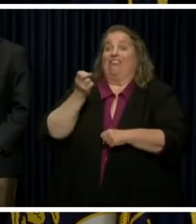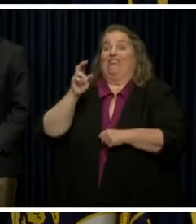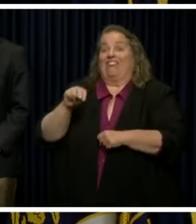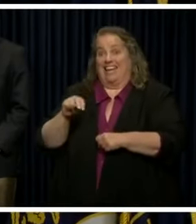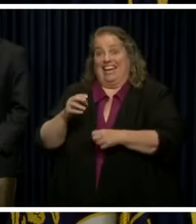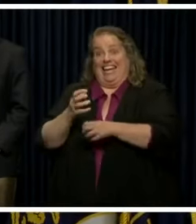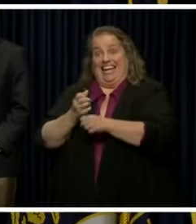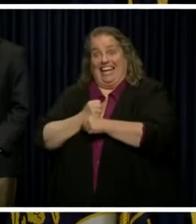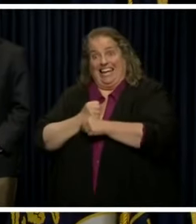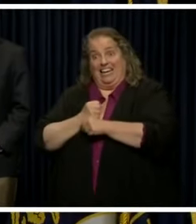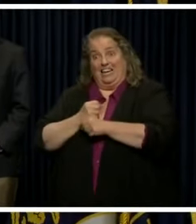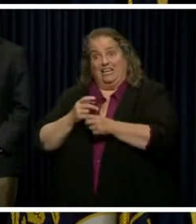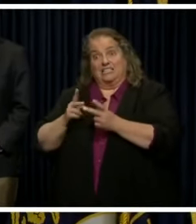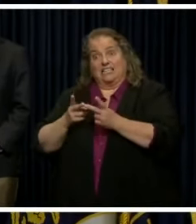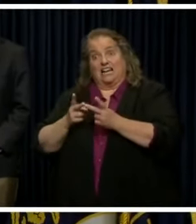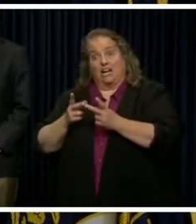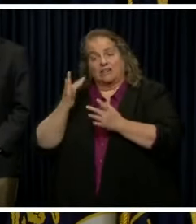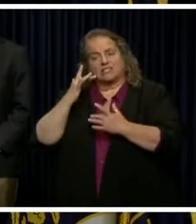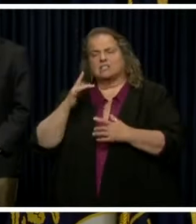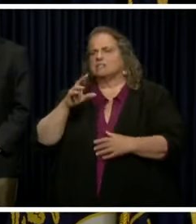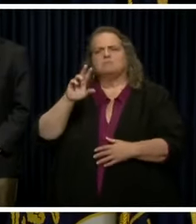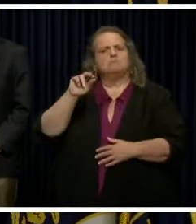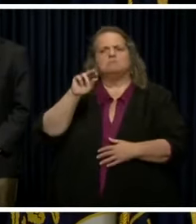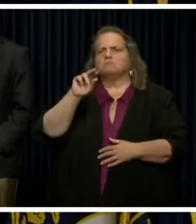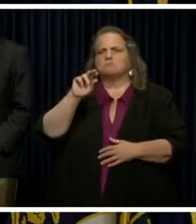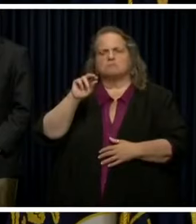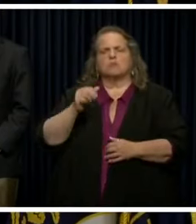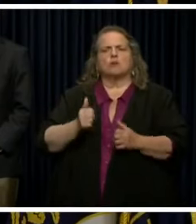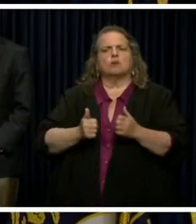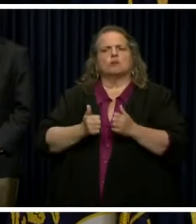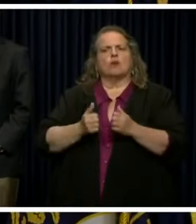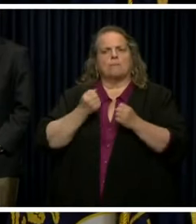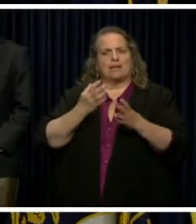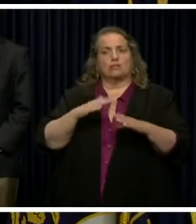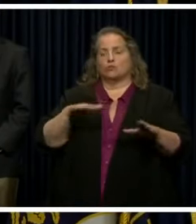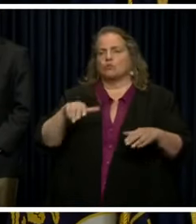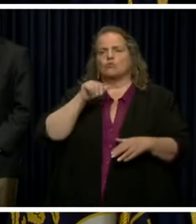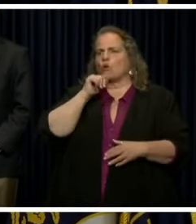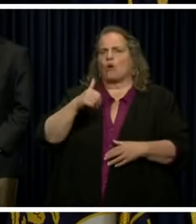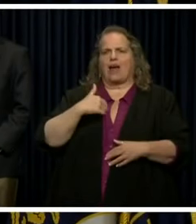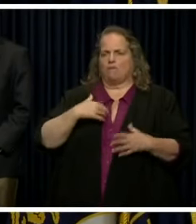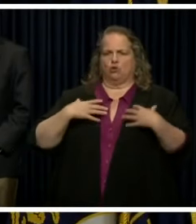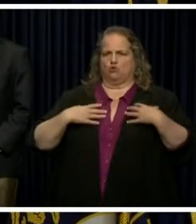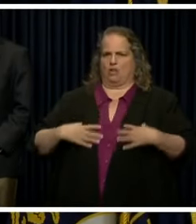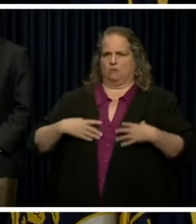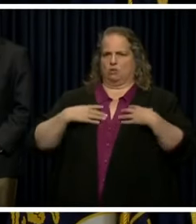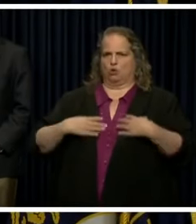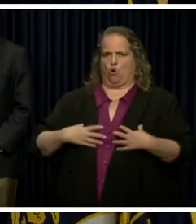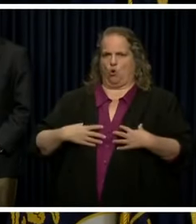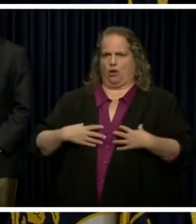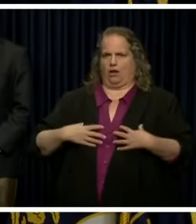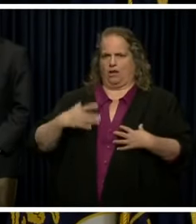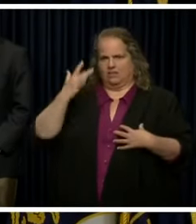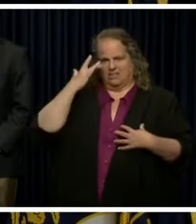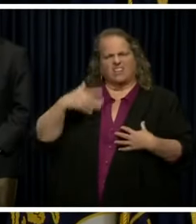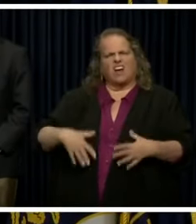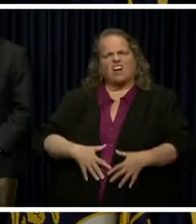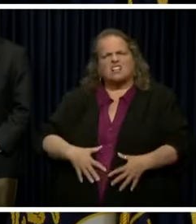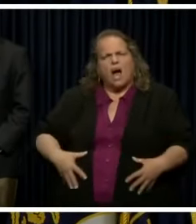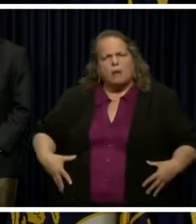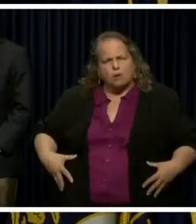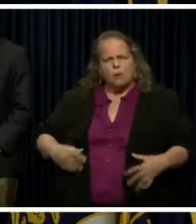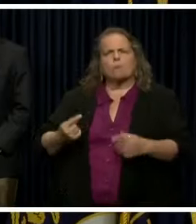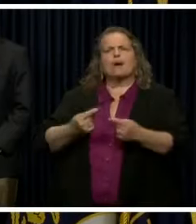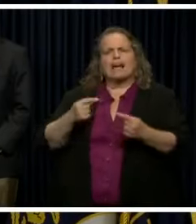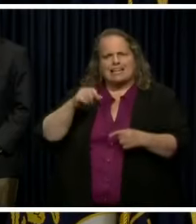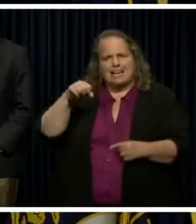so thank you. So a lot of these children are not presenting with respiratory infection symptoms. Some of them may have abdominal pain, or some of them may have more generalized